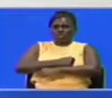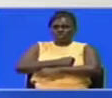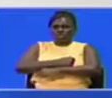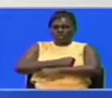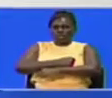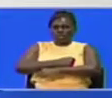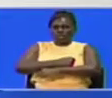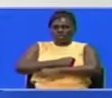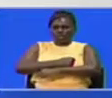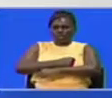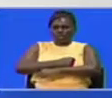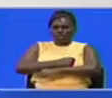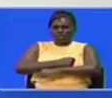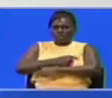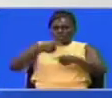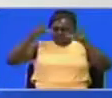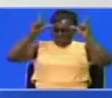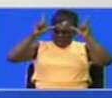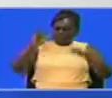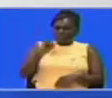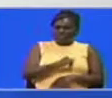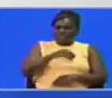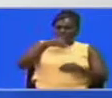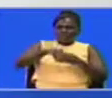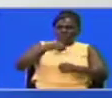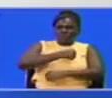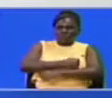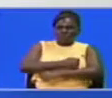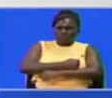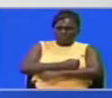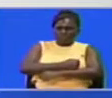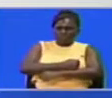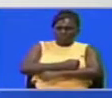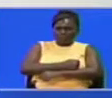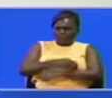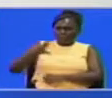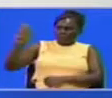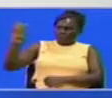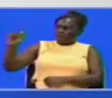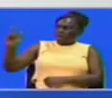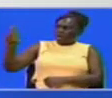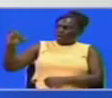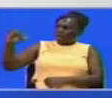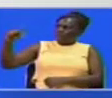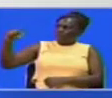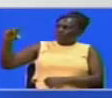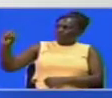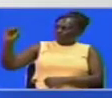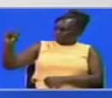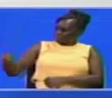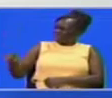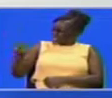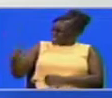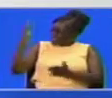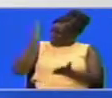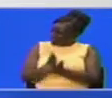into where your cows actually stay. See. They are in Baringo South, for example. Yeah. And these are real